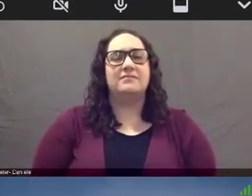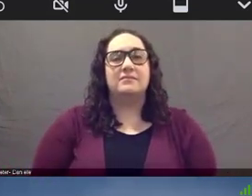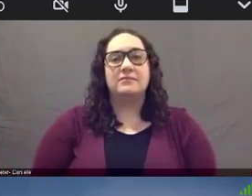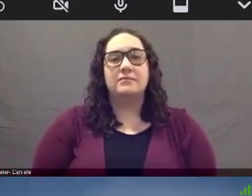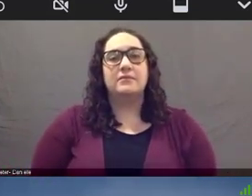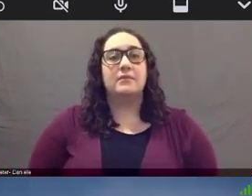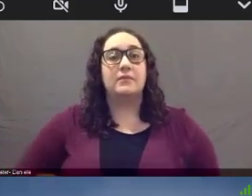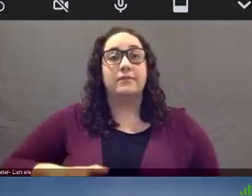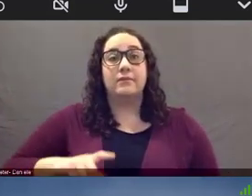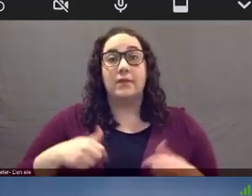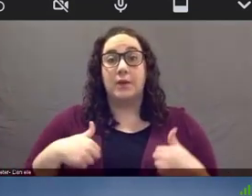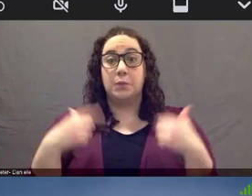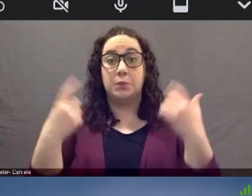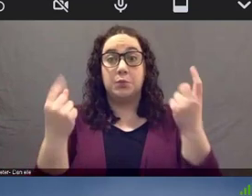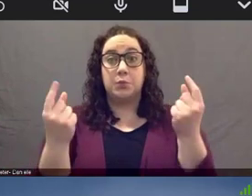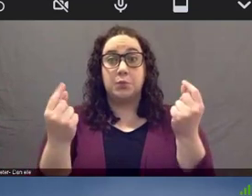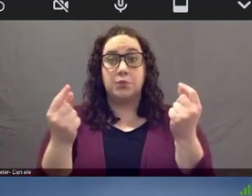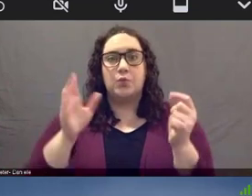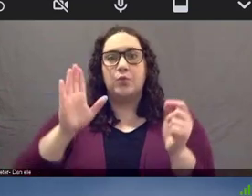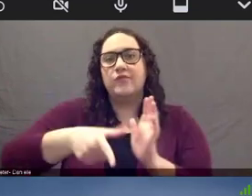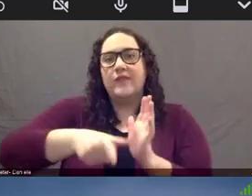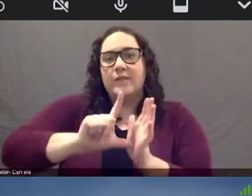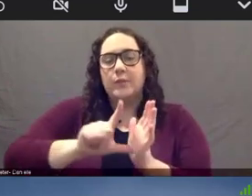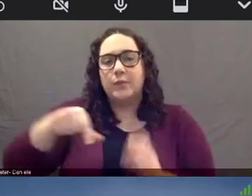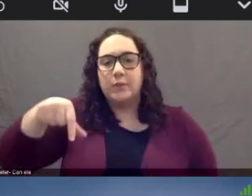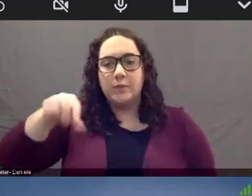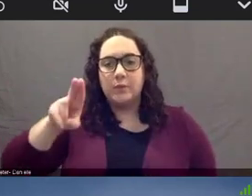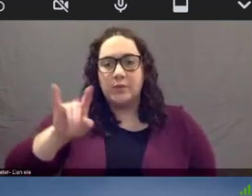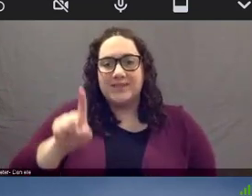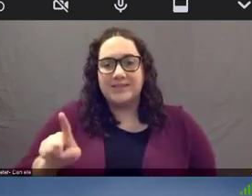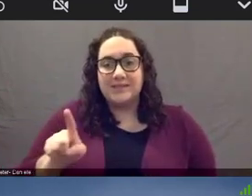our quiz. This is our last quiz for the course. So